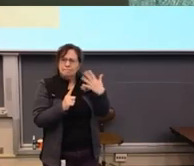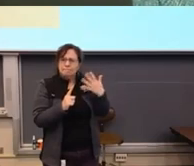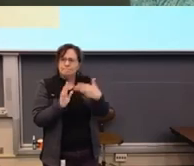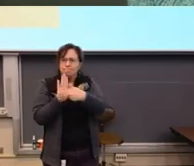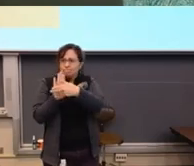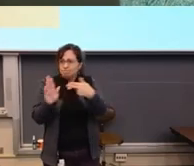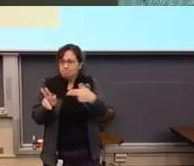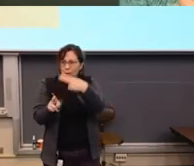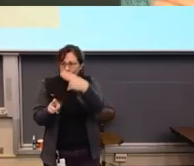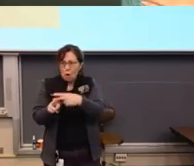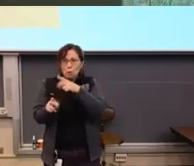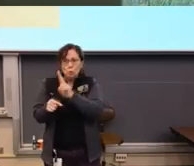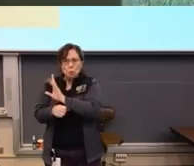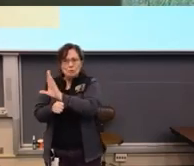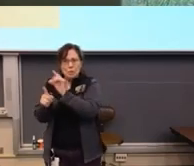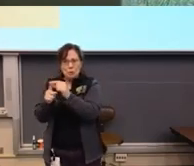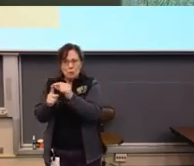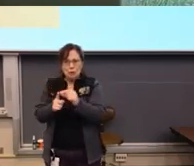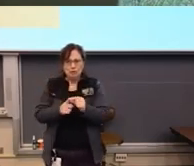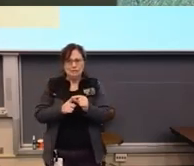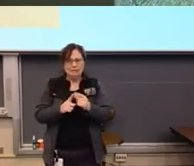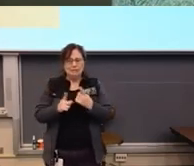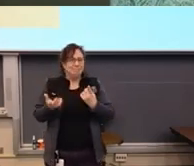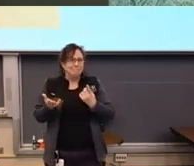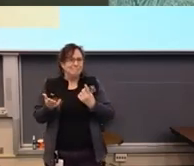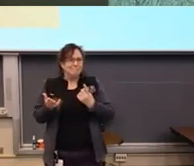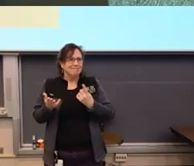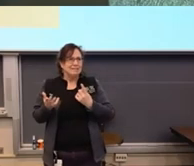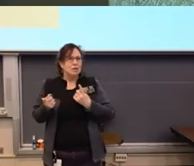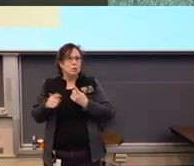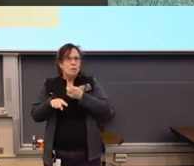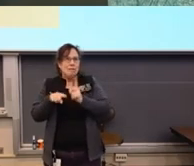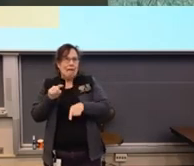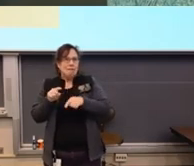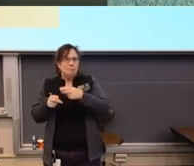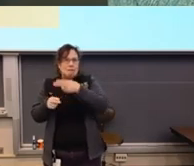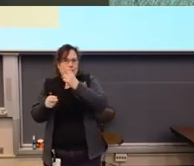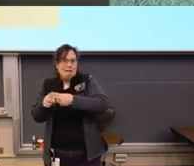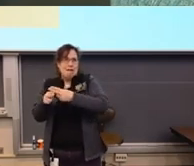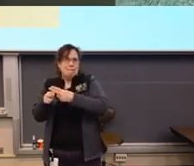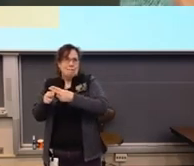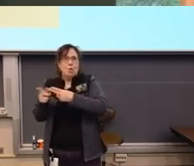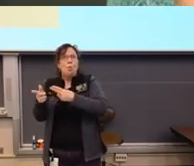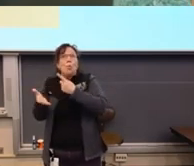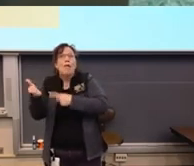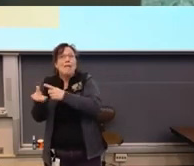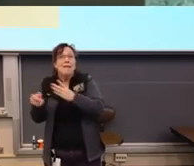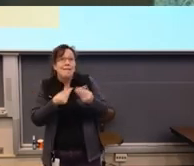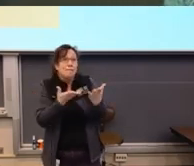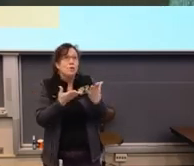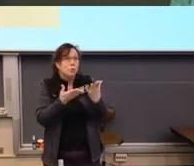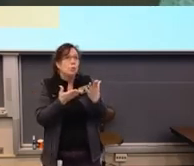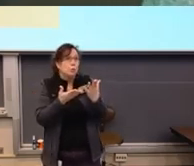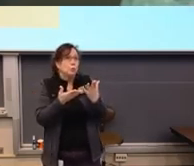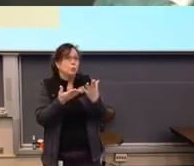you can talk about it. It's worse when you can't call it anything, when they deny anything. So whatever they give you, just go with that. And I